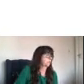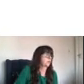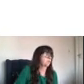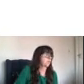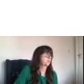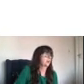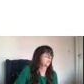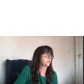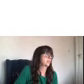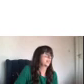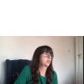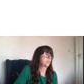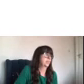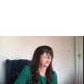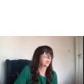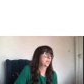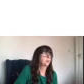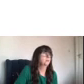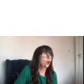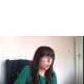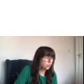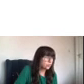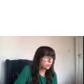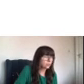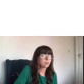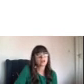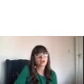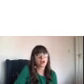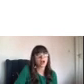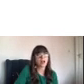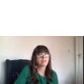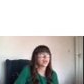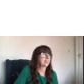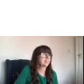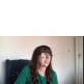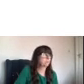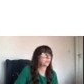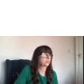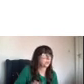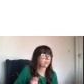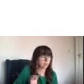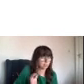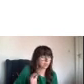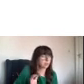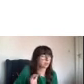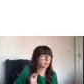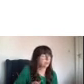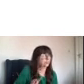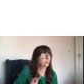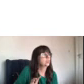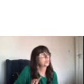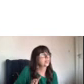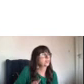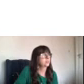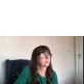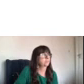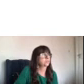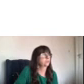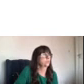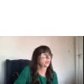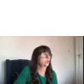have experienced barriers and inequality because as a deaf person, as a